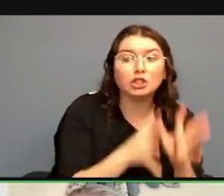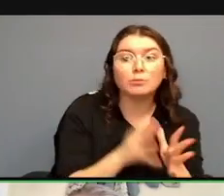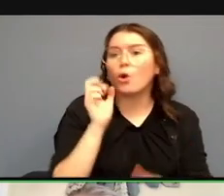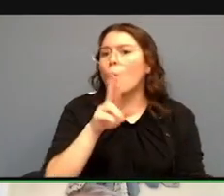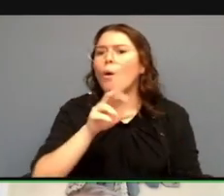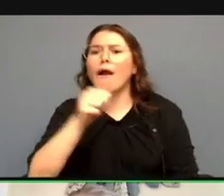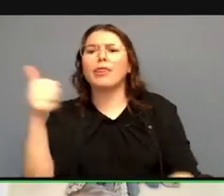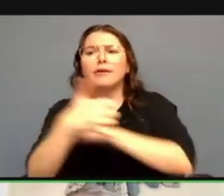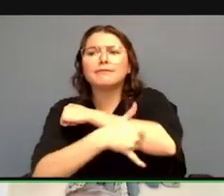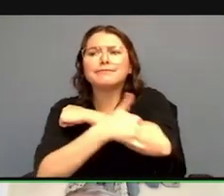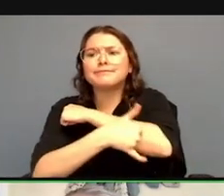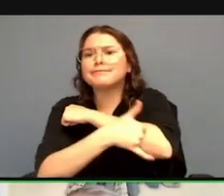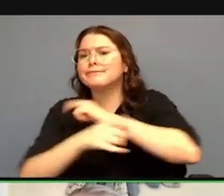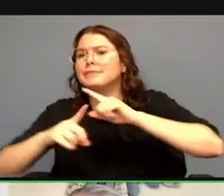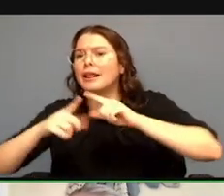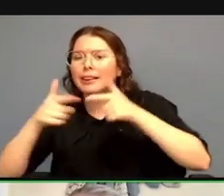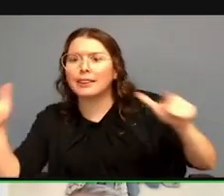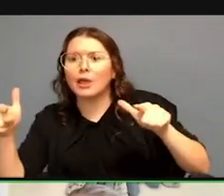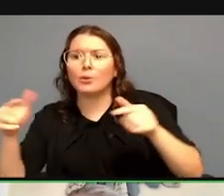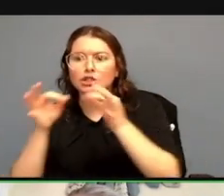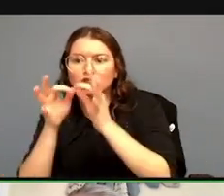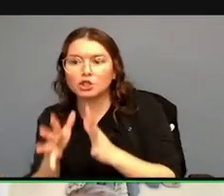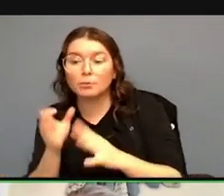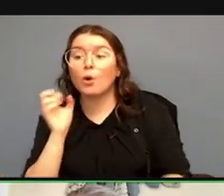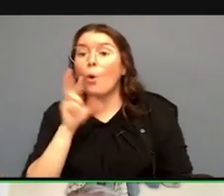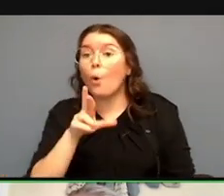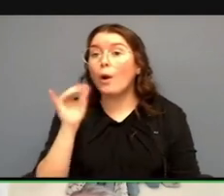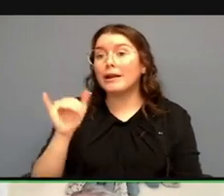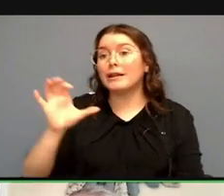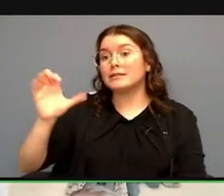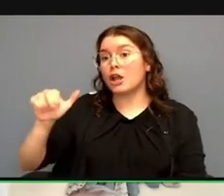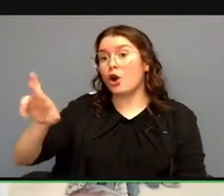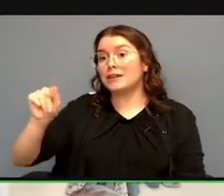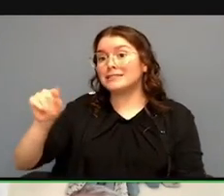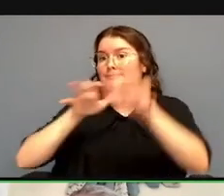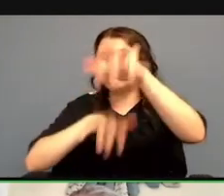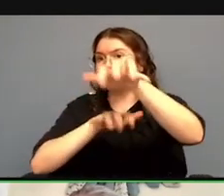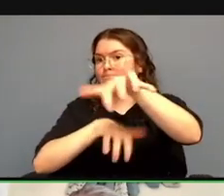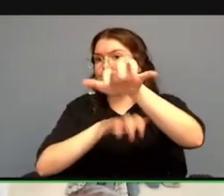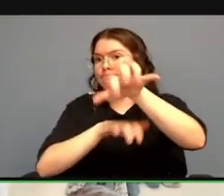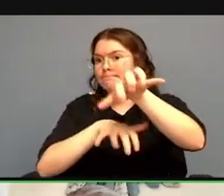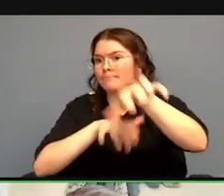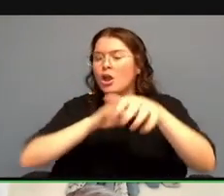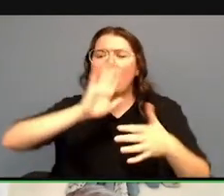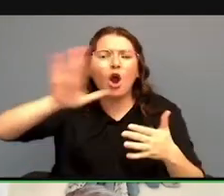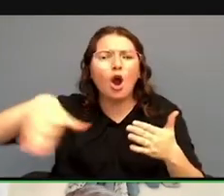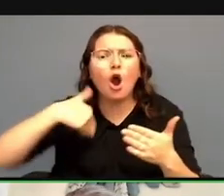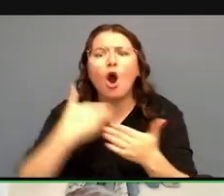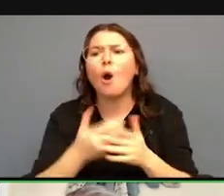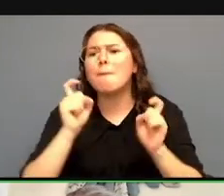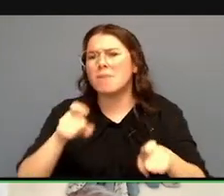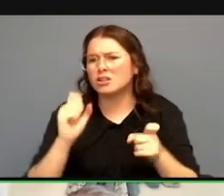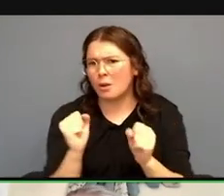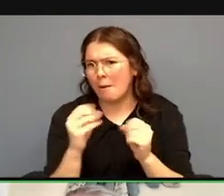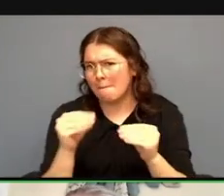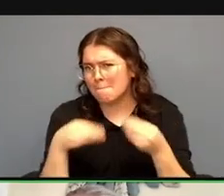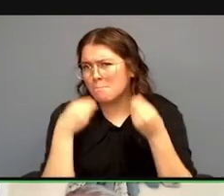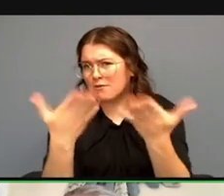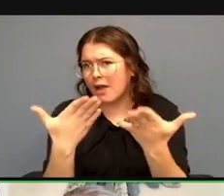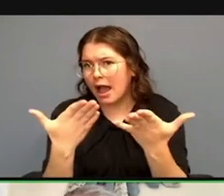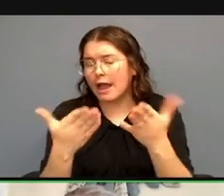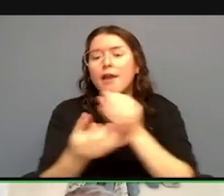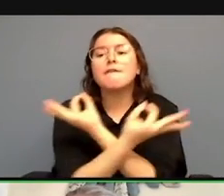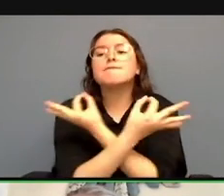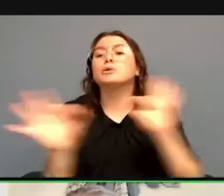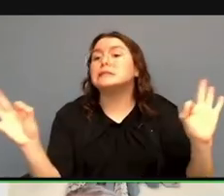foreign language, or you need real-time captioning, all of those things must be provided to you at no cost.